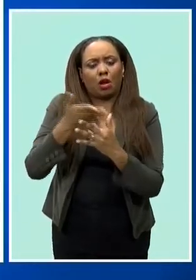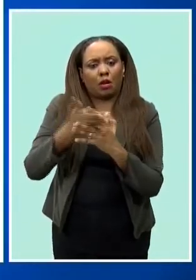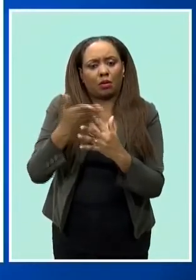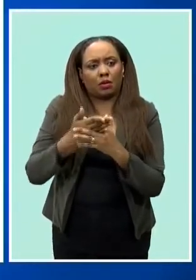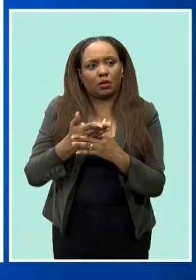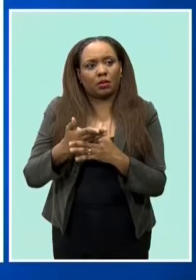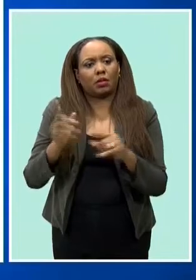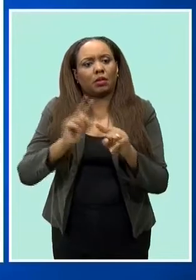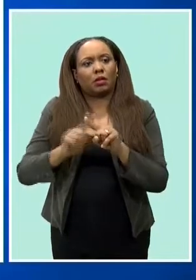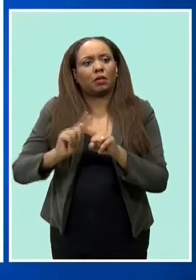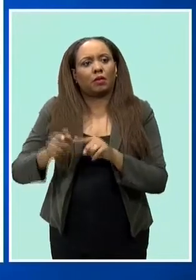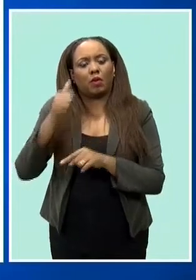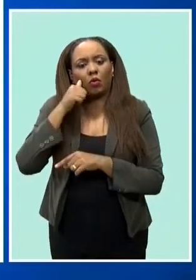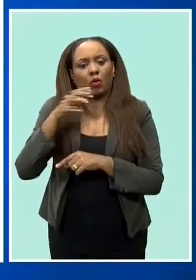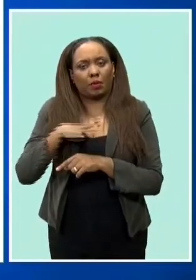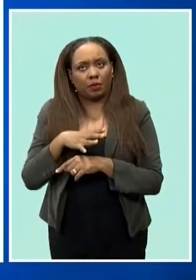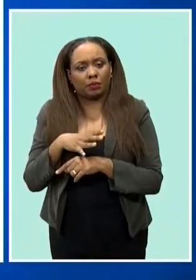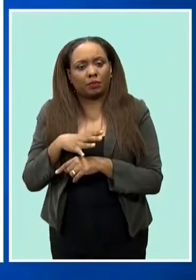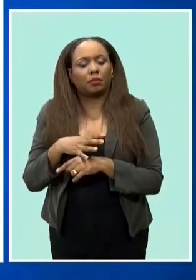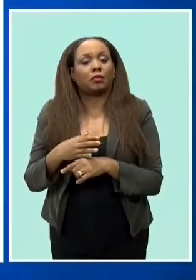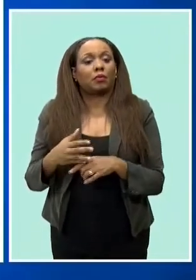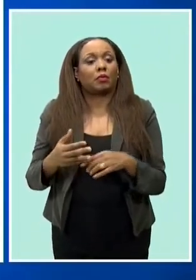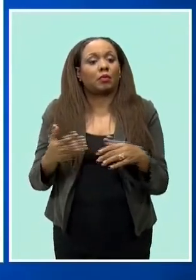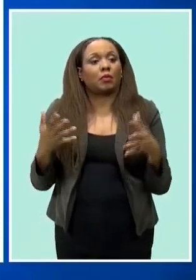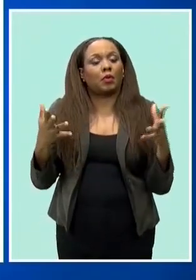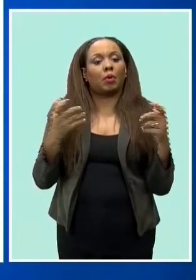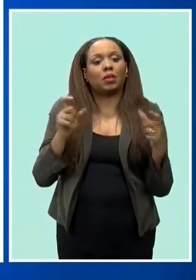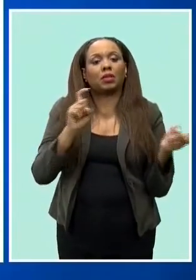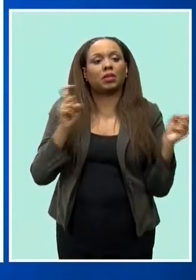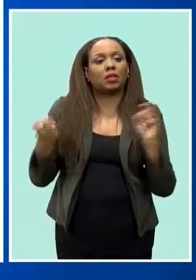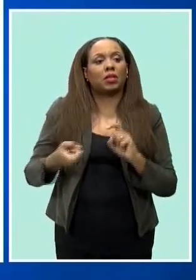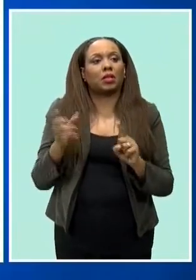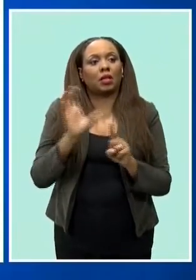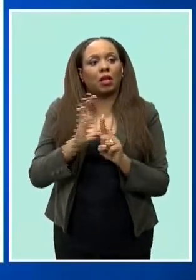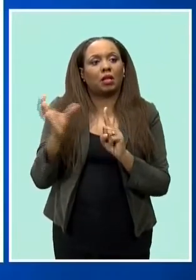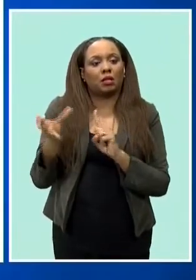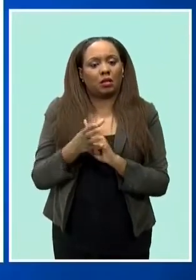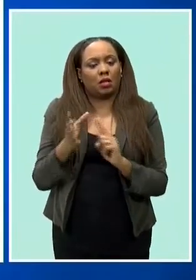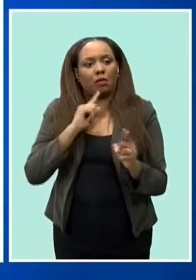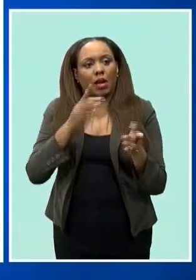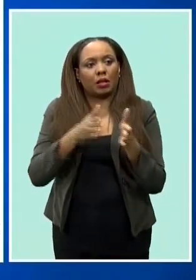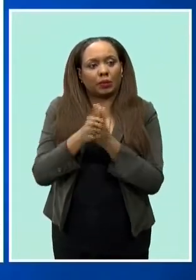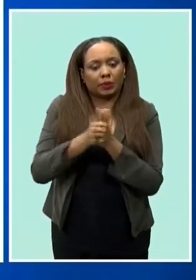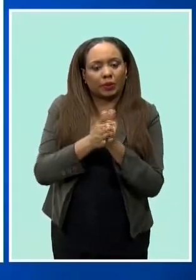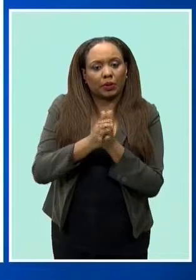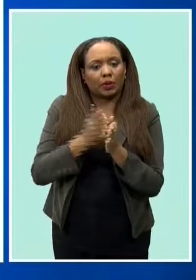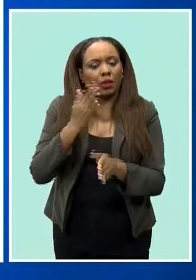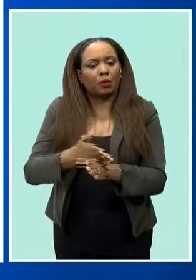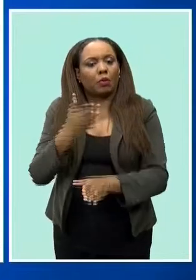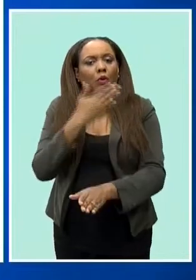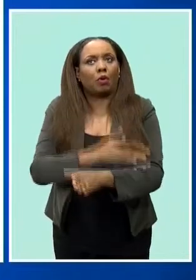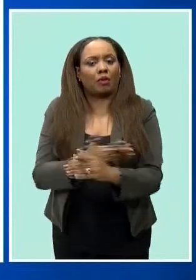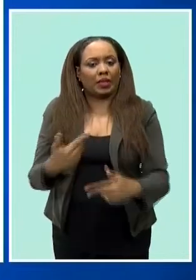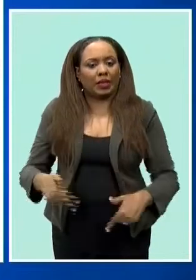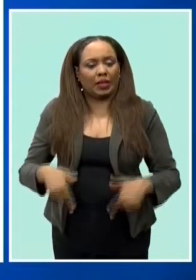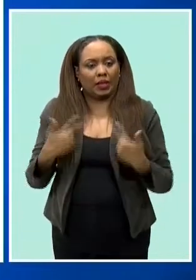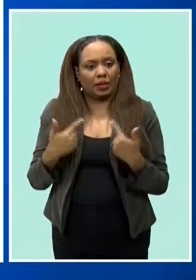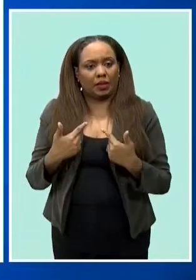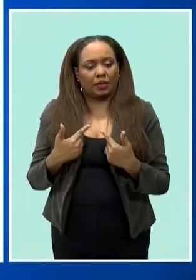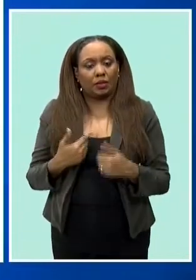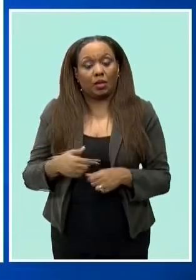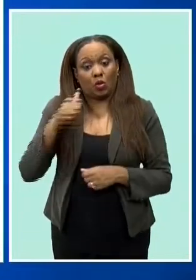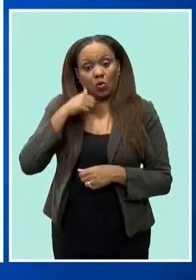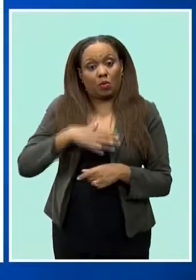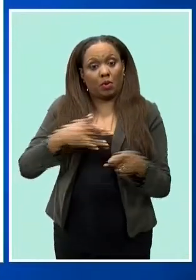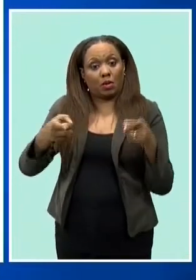at various forums, hoping to not only change their culture, but motivate them to do better. Cheryl Noel, the mentor of the